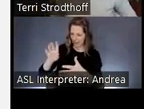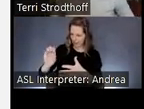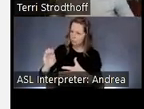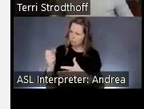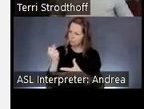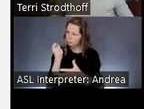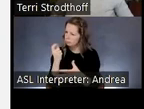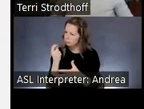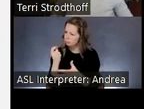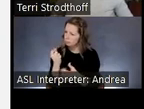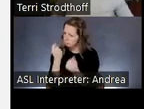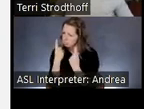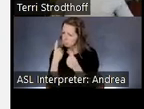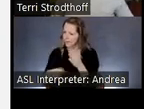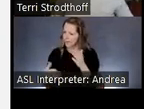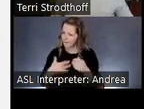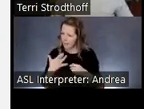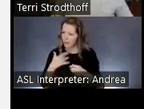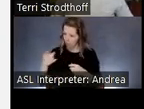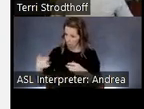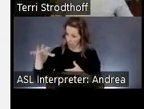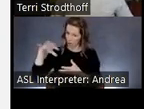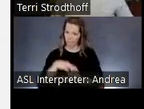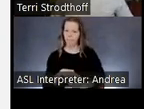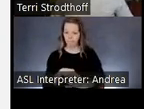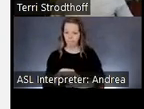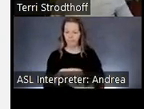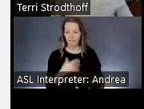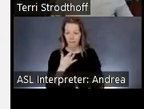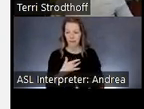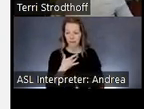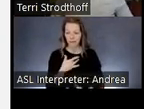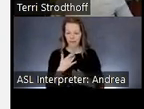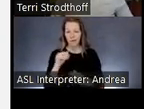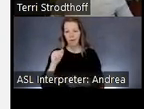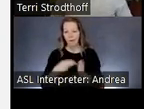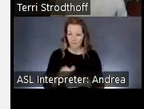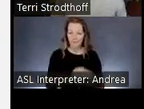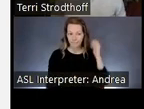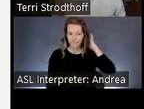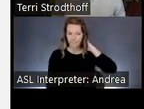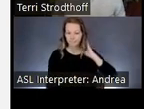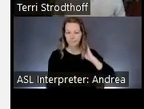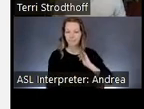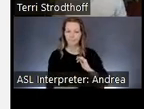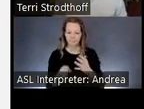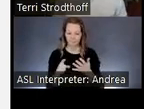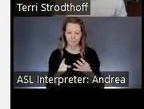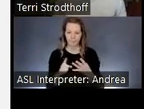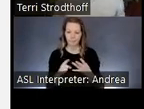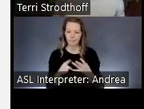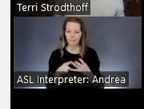feeling, reconnecting back with those feelings, reconnecting back with their authenticity and with their gut. In